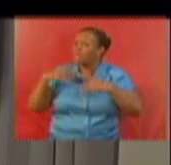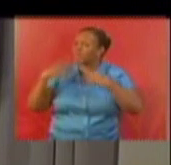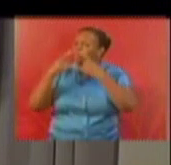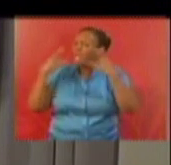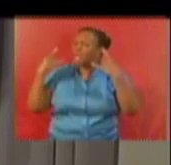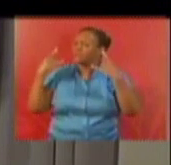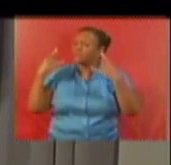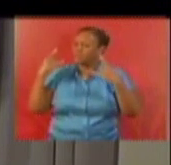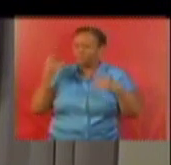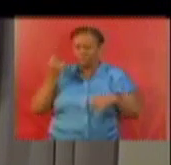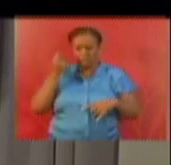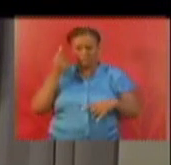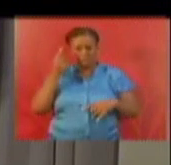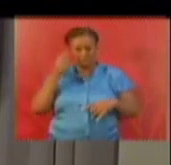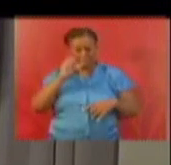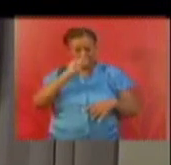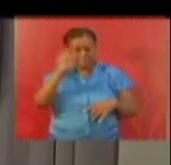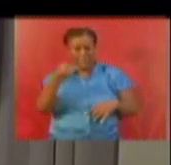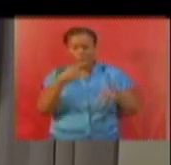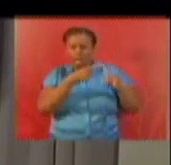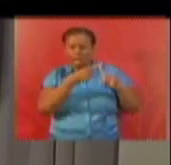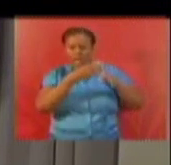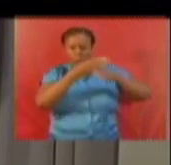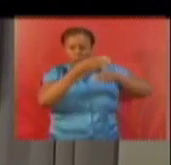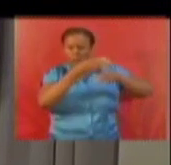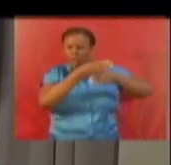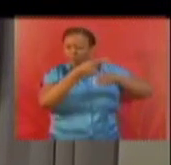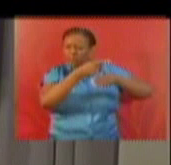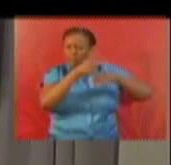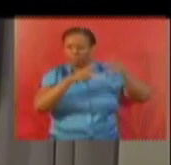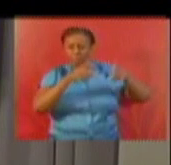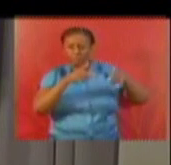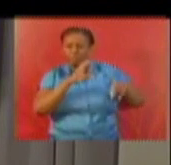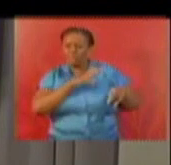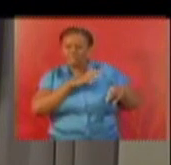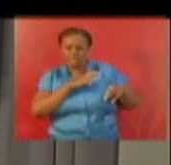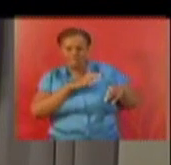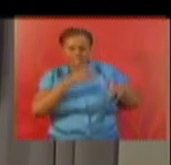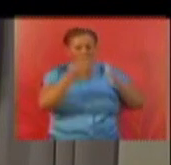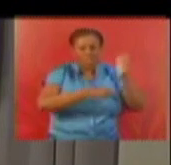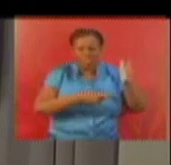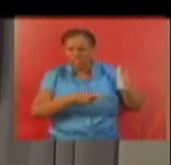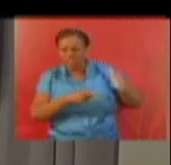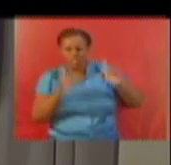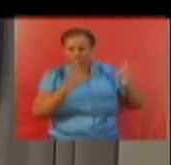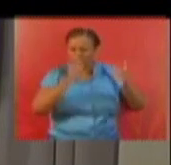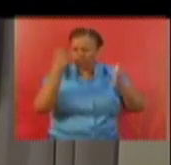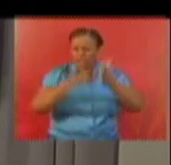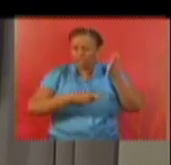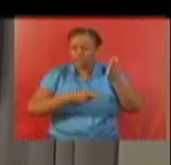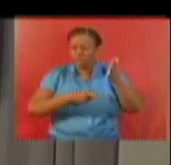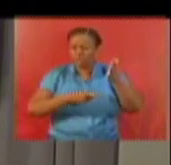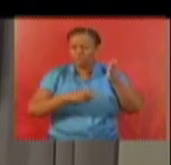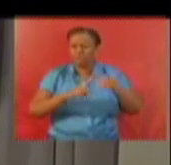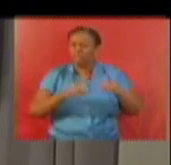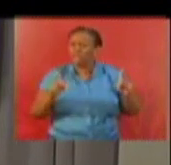taxi stand. You are still seeing passengers not wearing masks. You are still seeing people at the